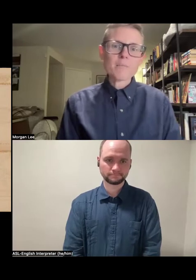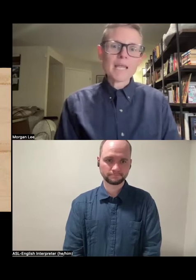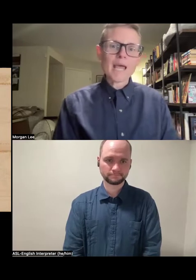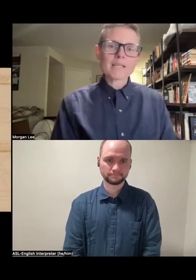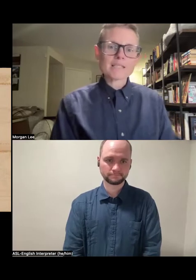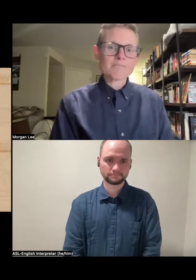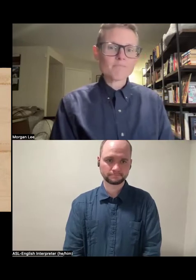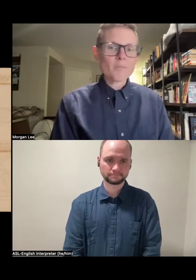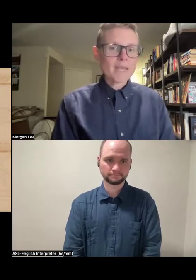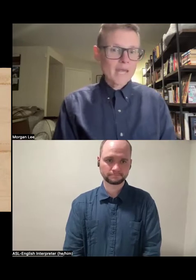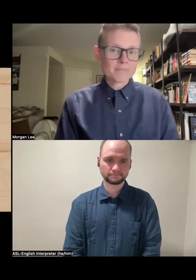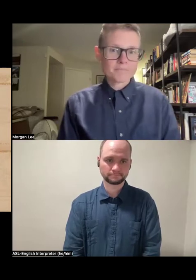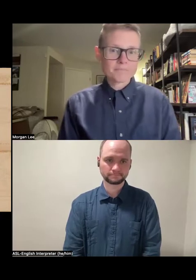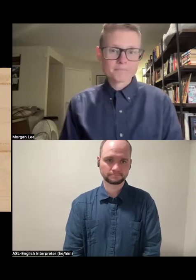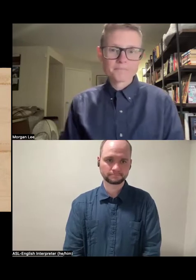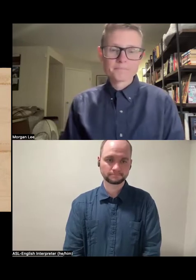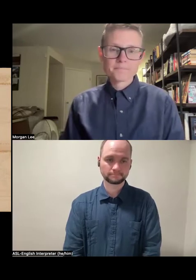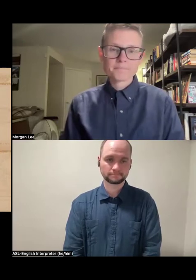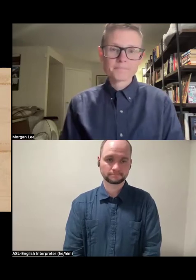that's going to be an X for Monday.